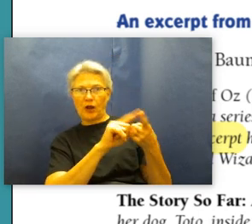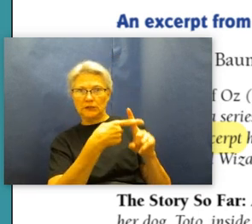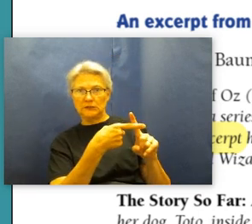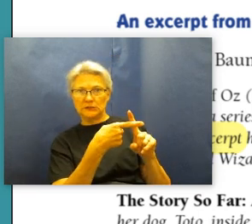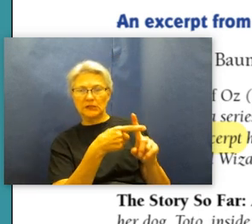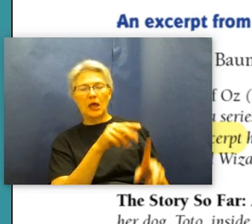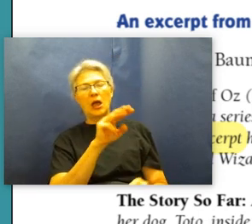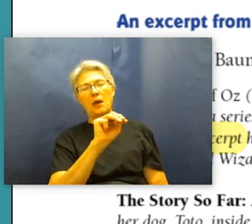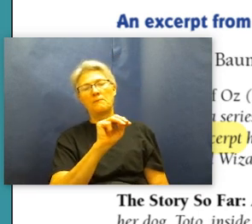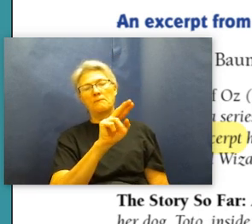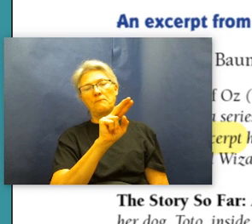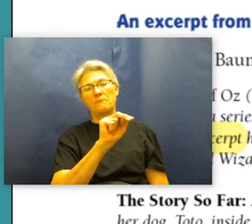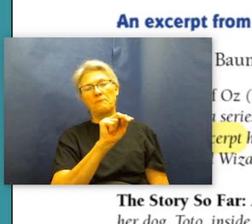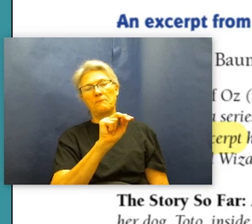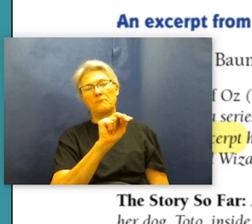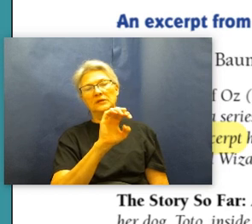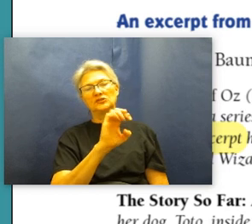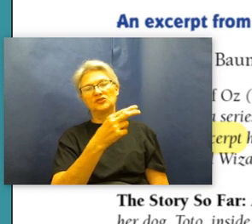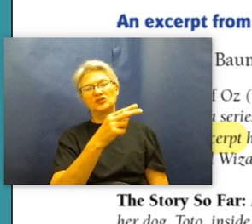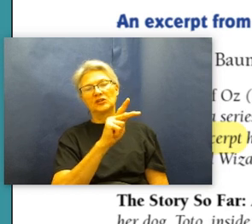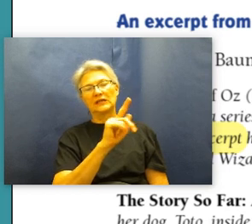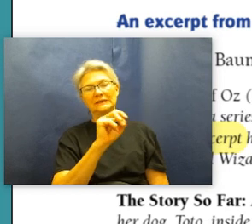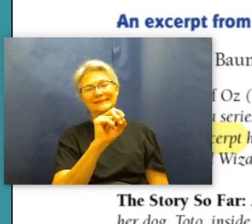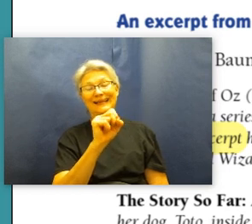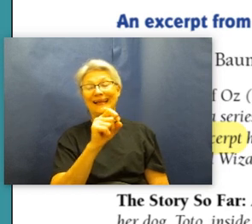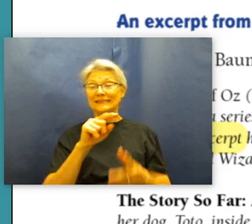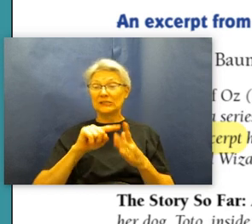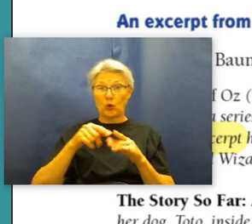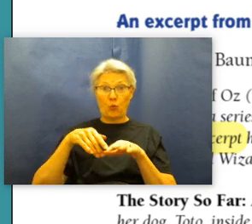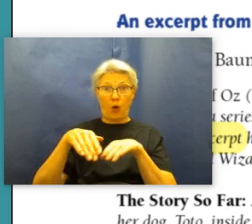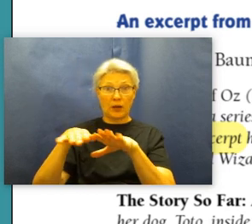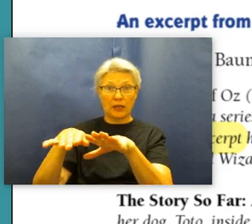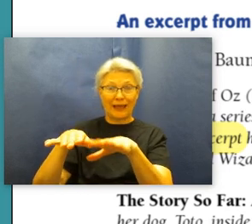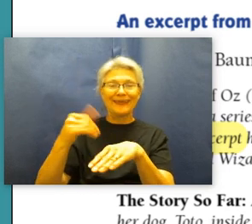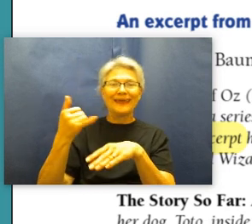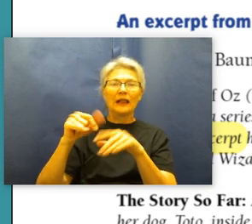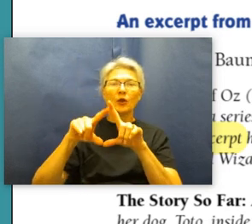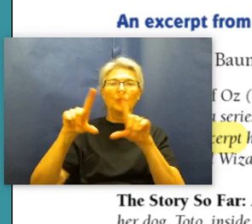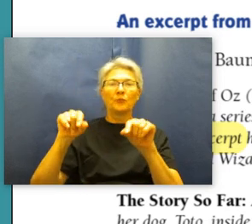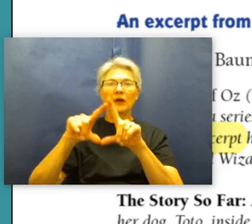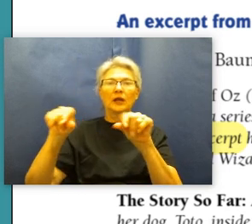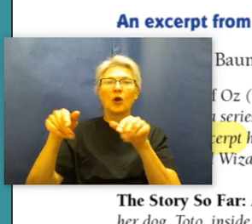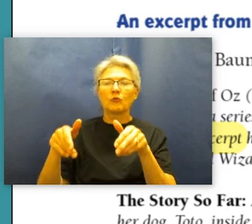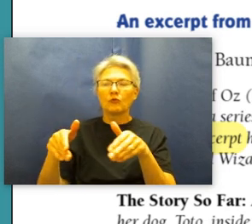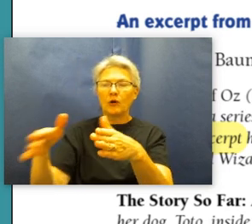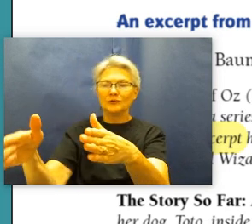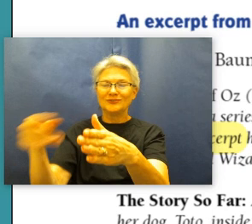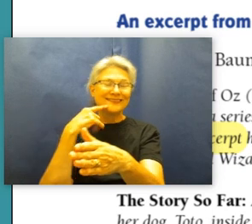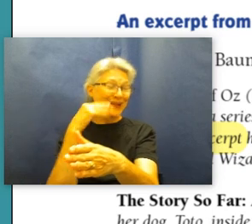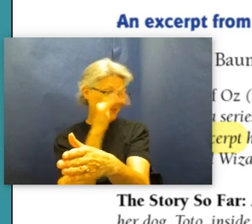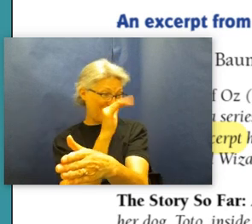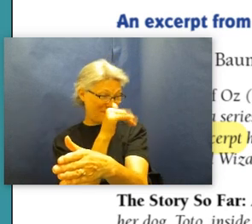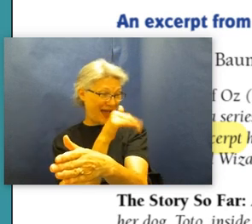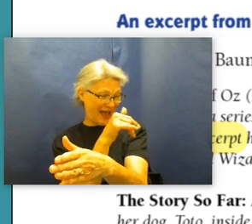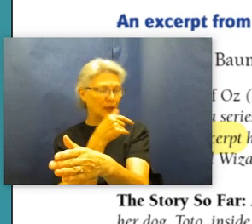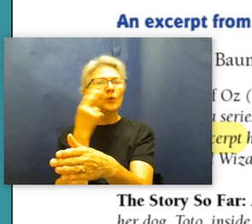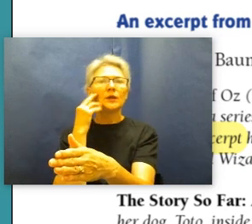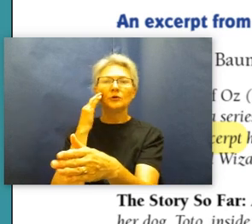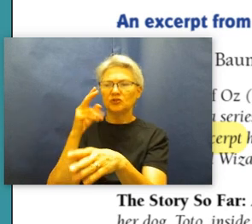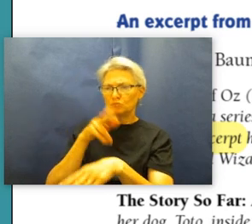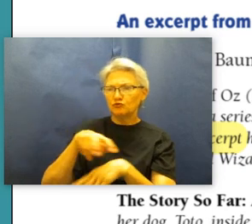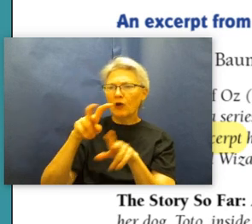along the yellow brick road. She was kind enough to say goodbye to them because we knew that she was on this journey